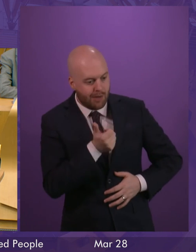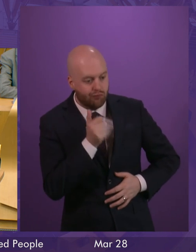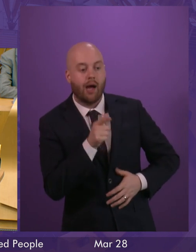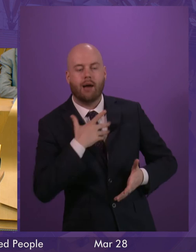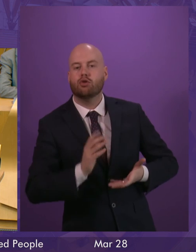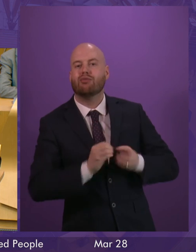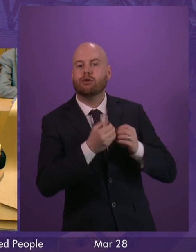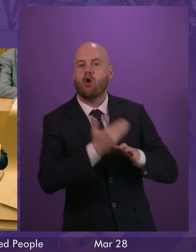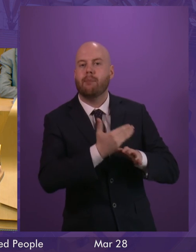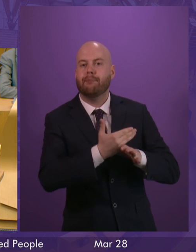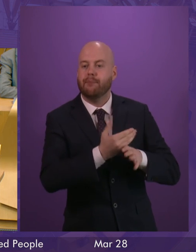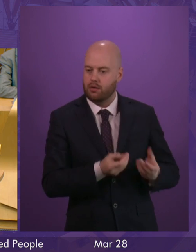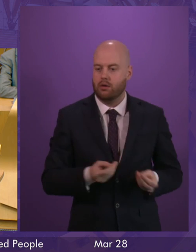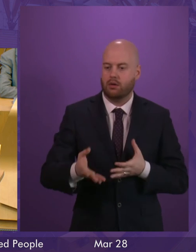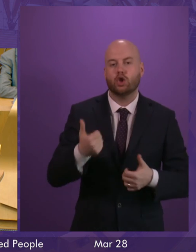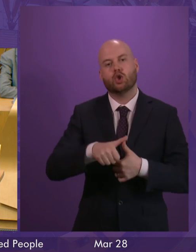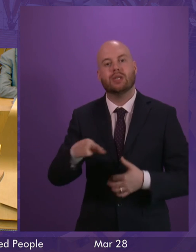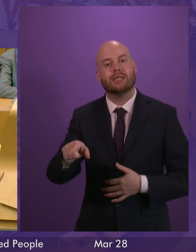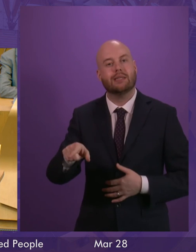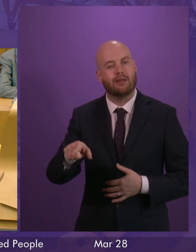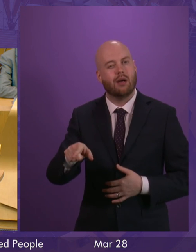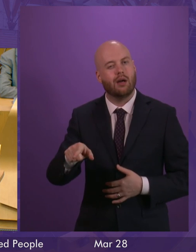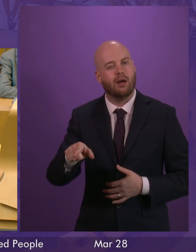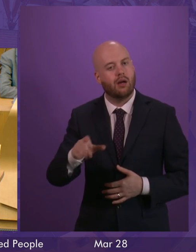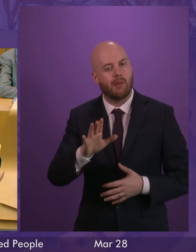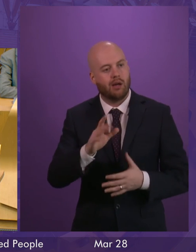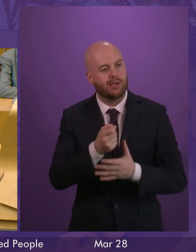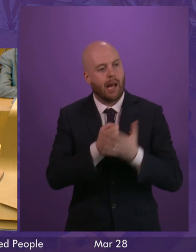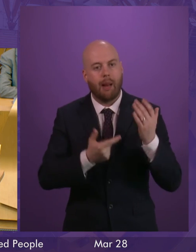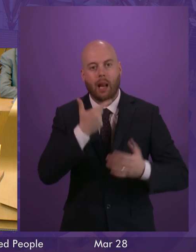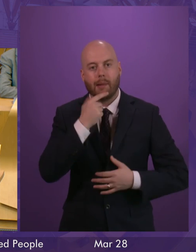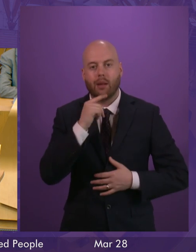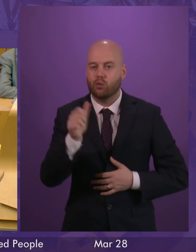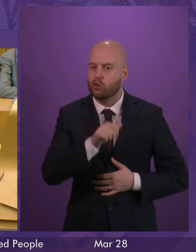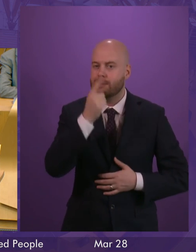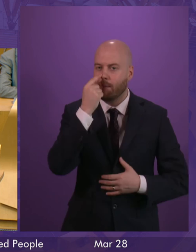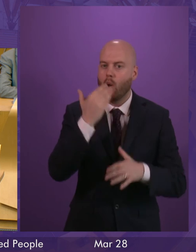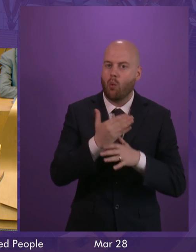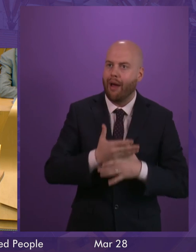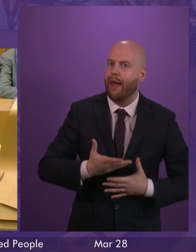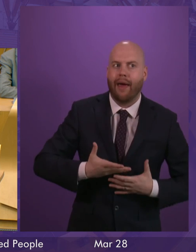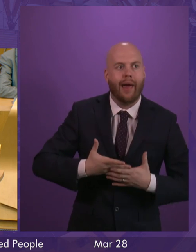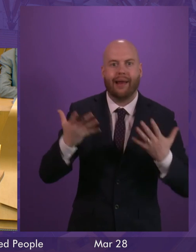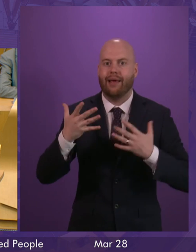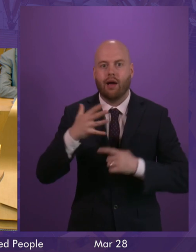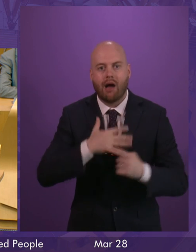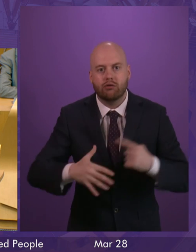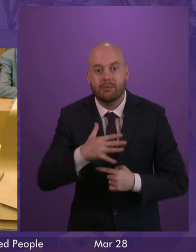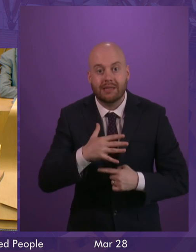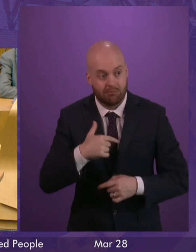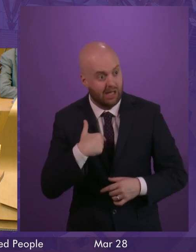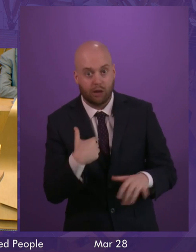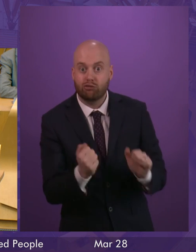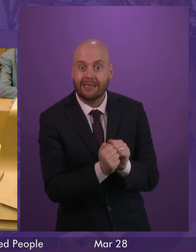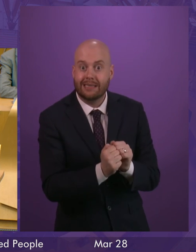through and enabling work environment to be able to work in any particular environment. I agree with that perspective. I would, though it's